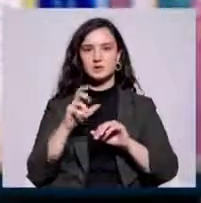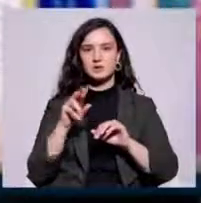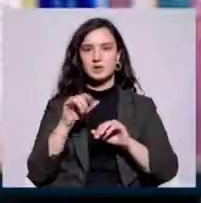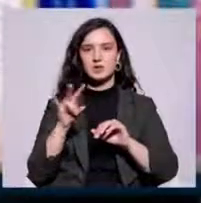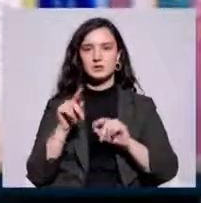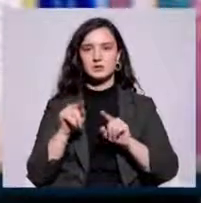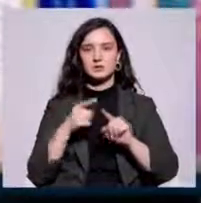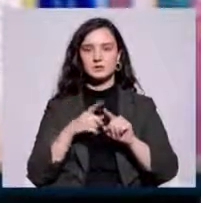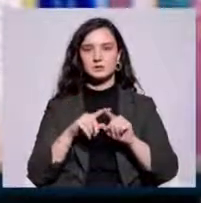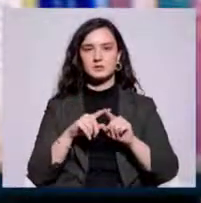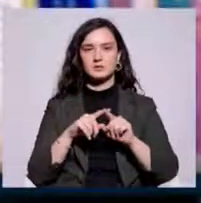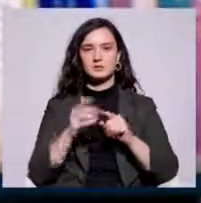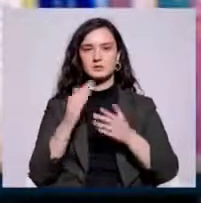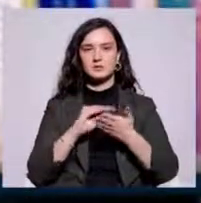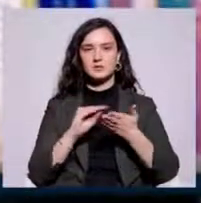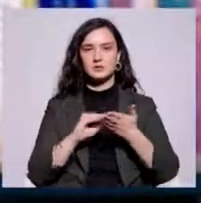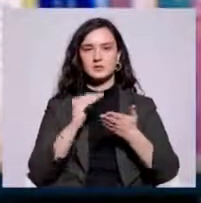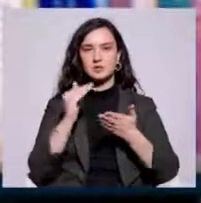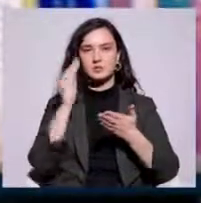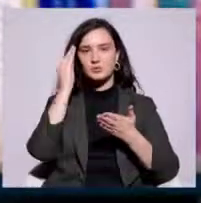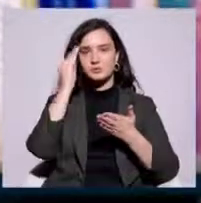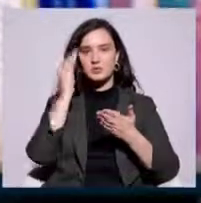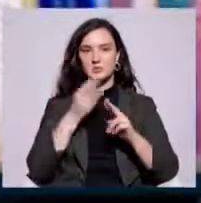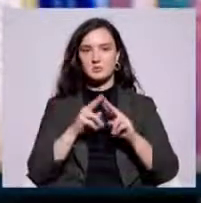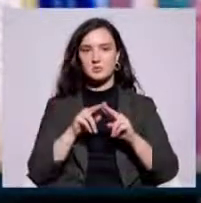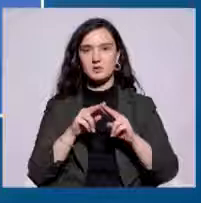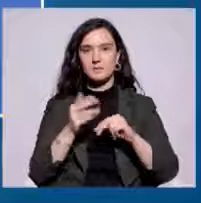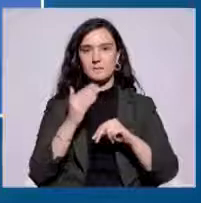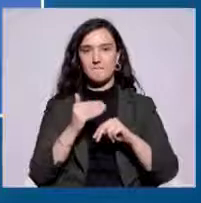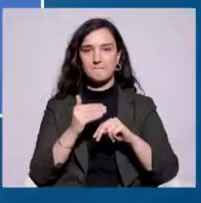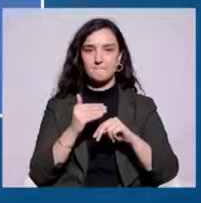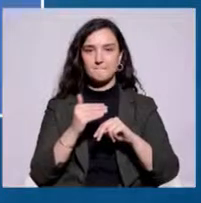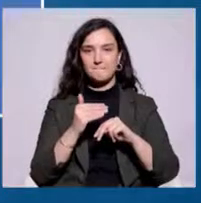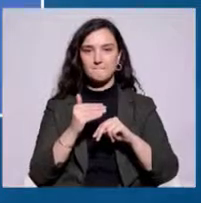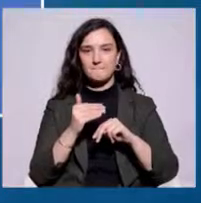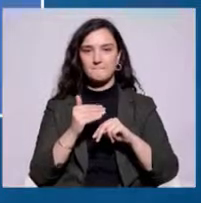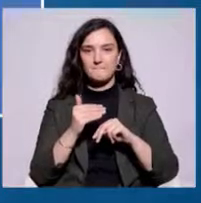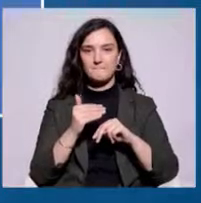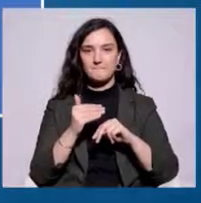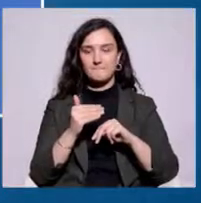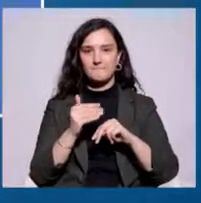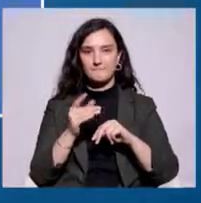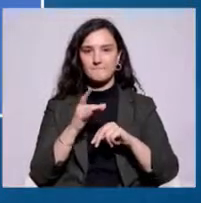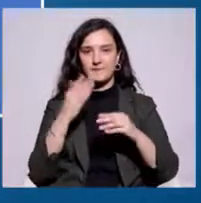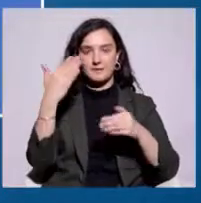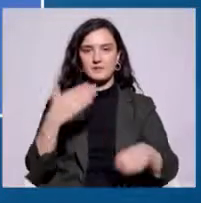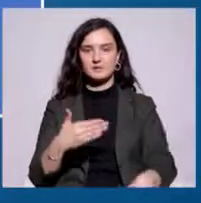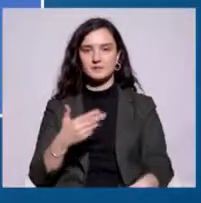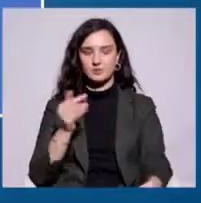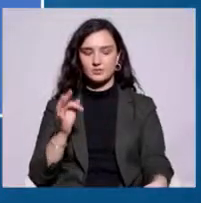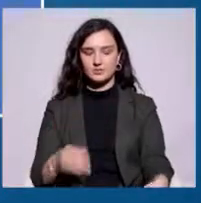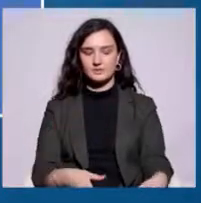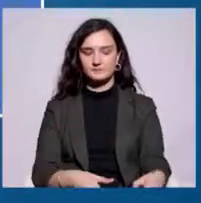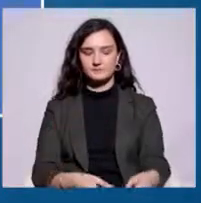Helen, write down your ideas on the... On the whiteboard.